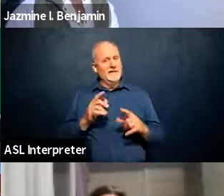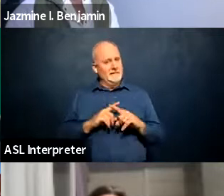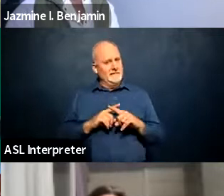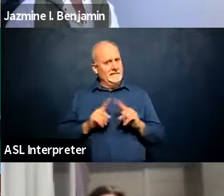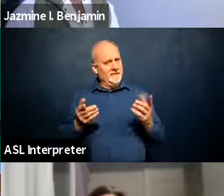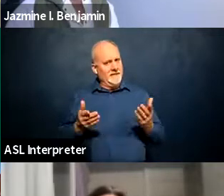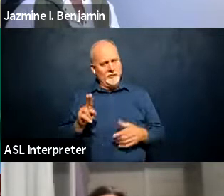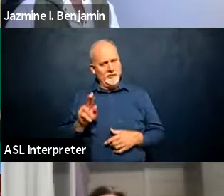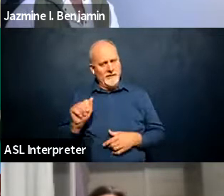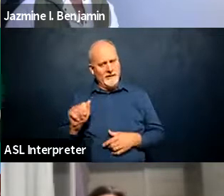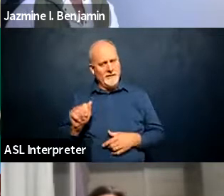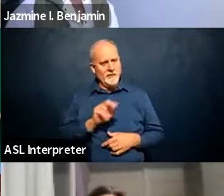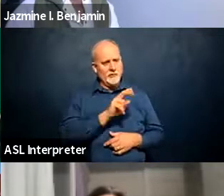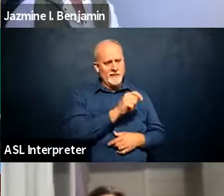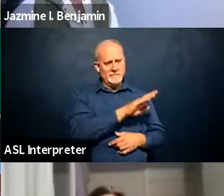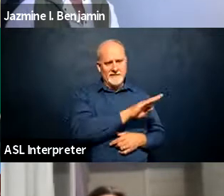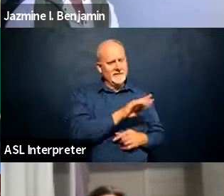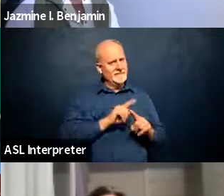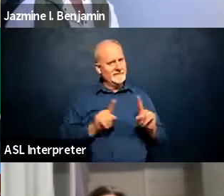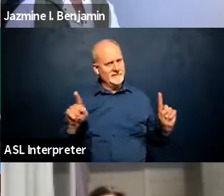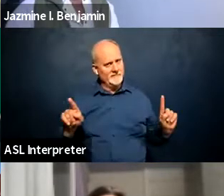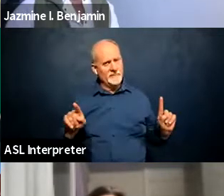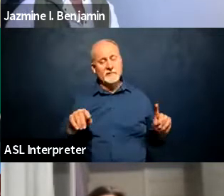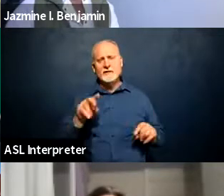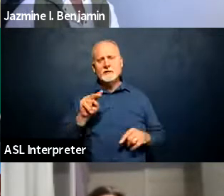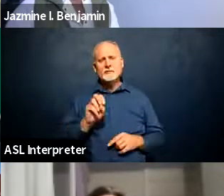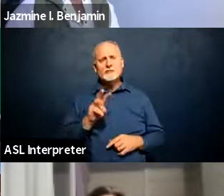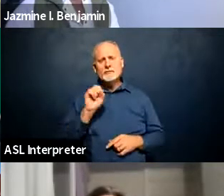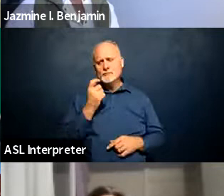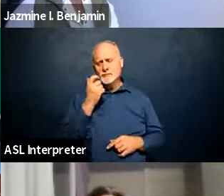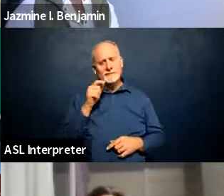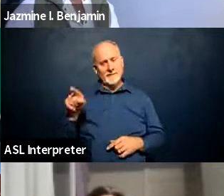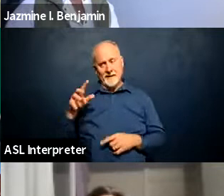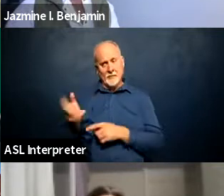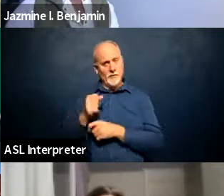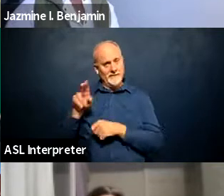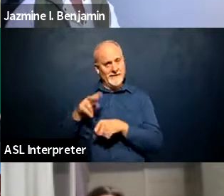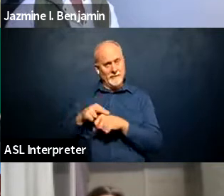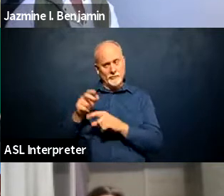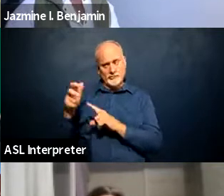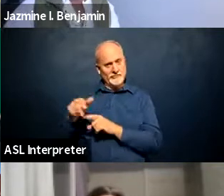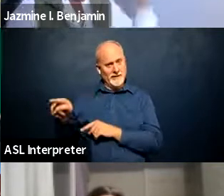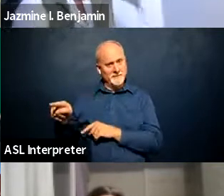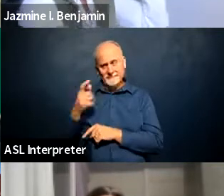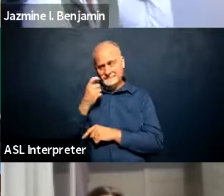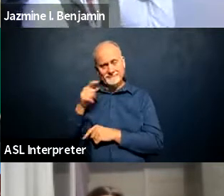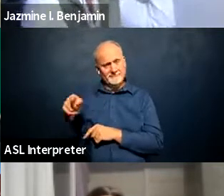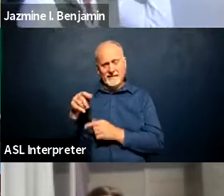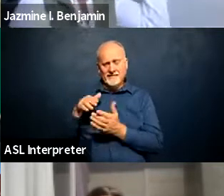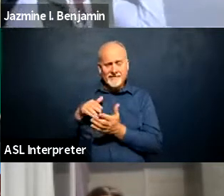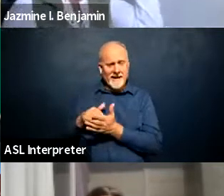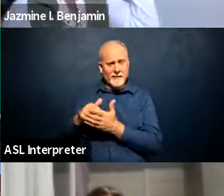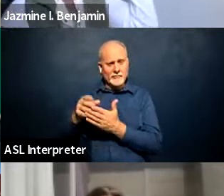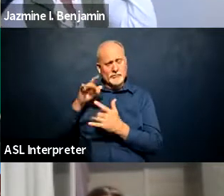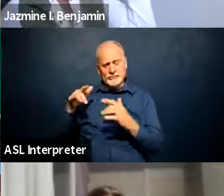than they are at UAB. You probably saw the news coverage after they won the national championship, and there were thousands of